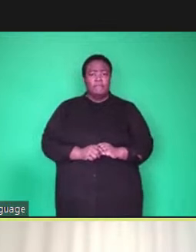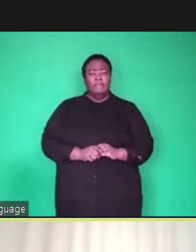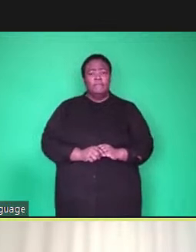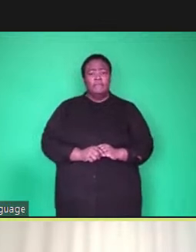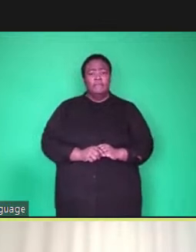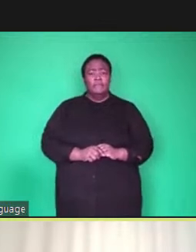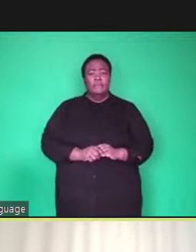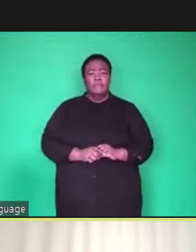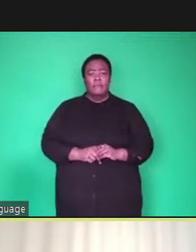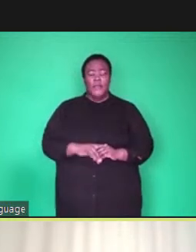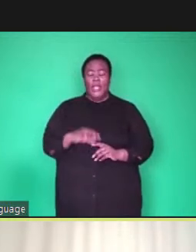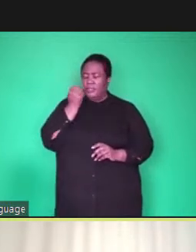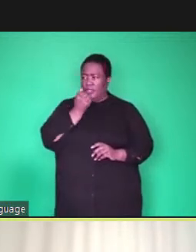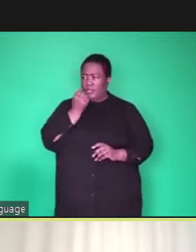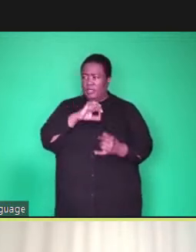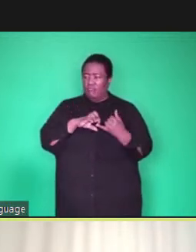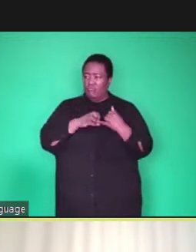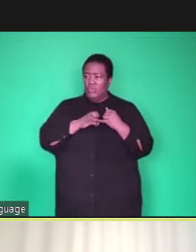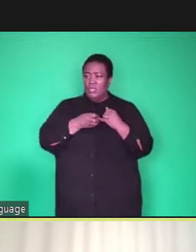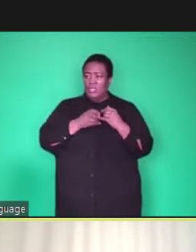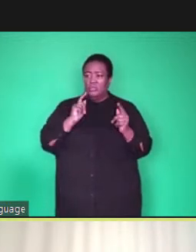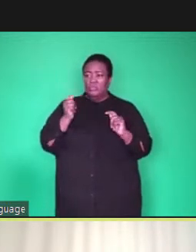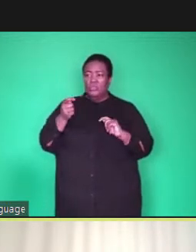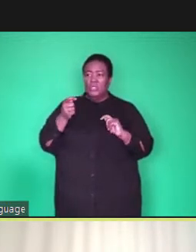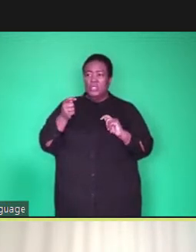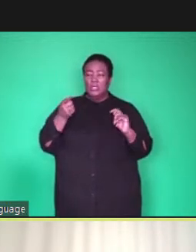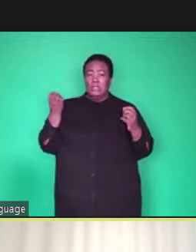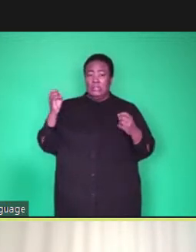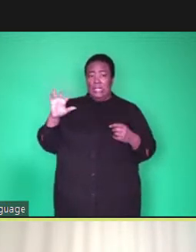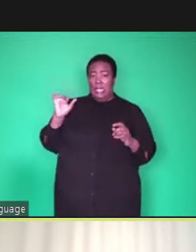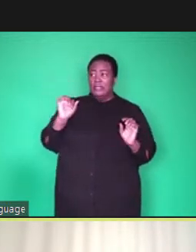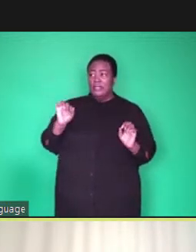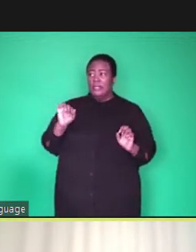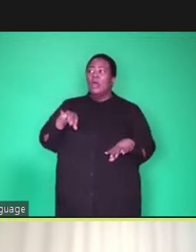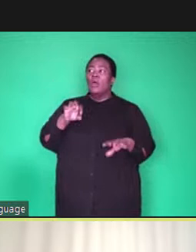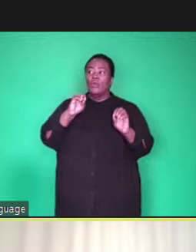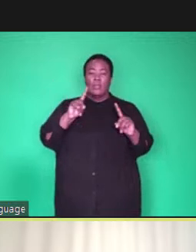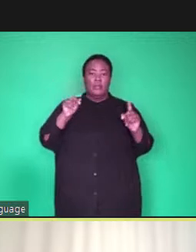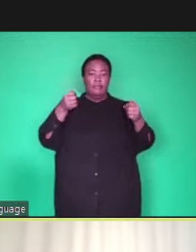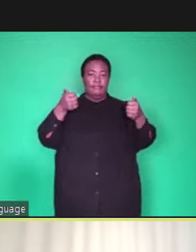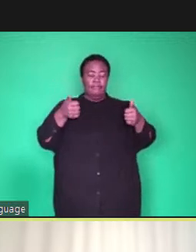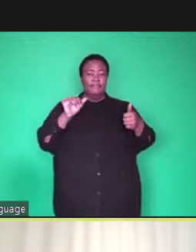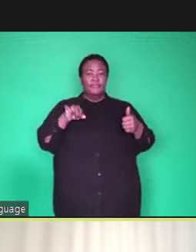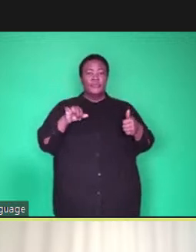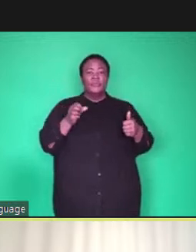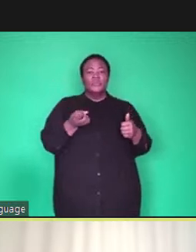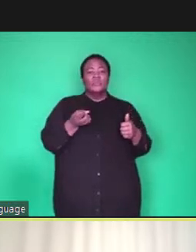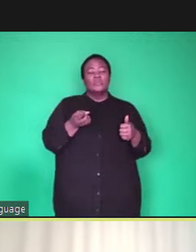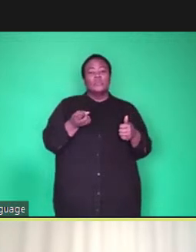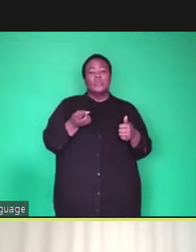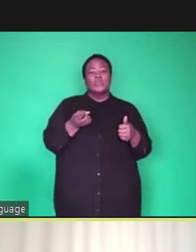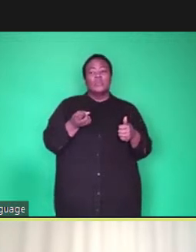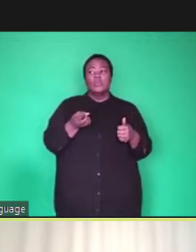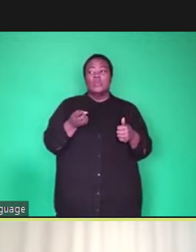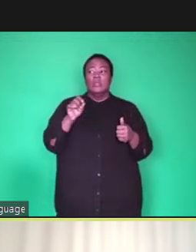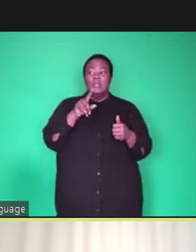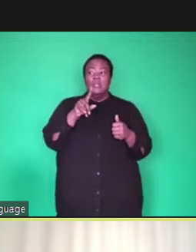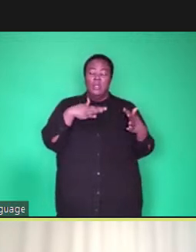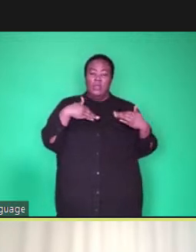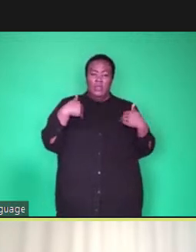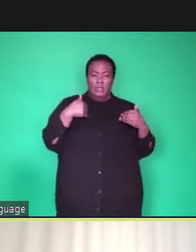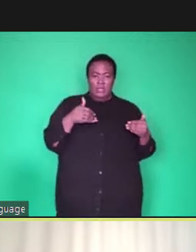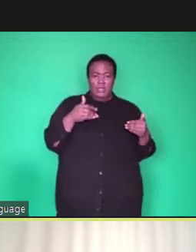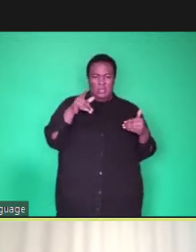Sorry, I'm trying to change the slide. Yeah, just to start by giving a nod to some of the sort of the historical dynamics that have